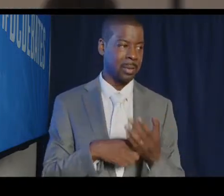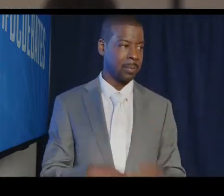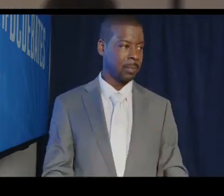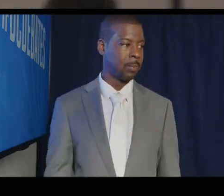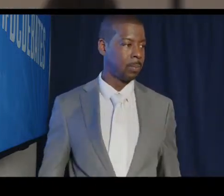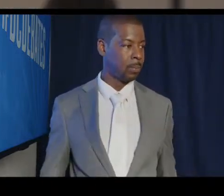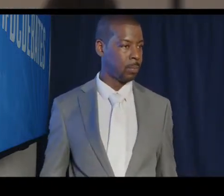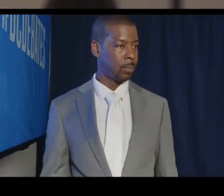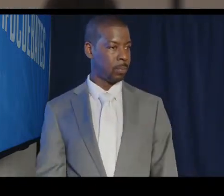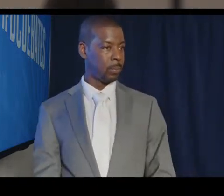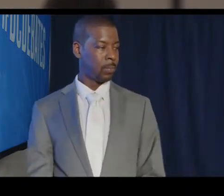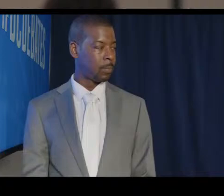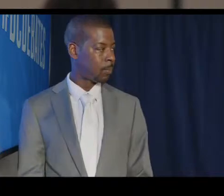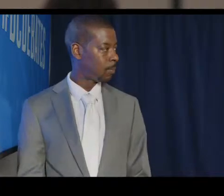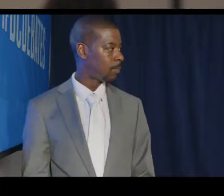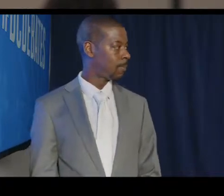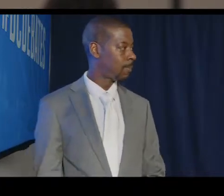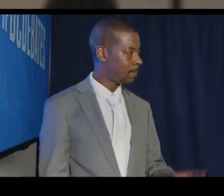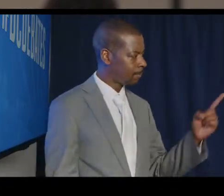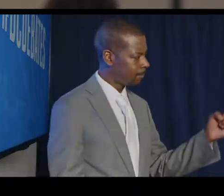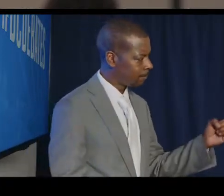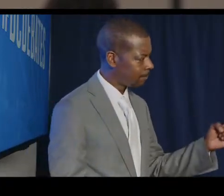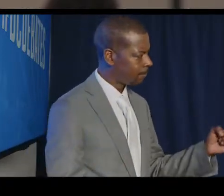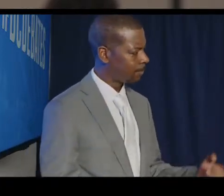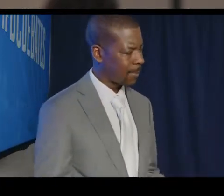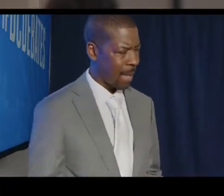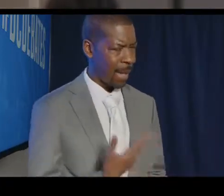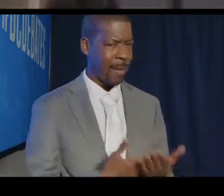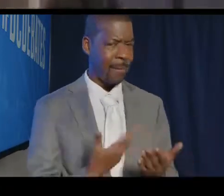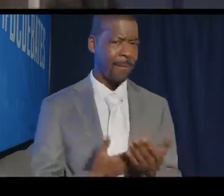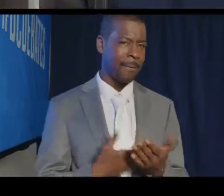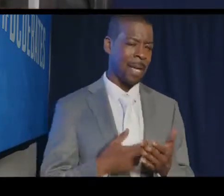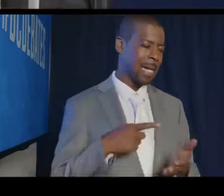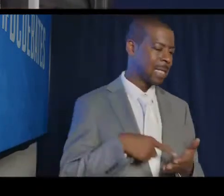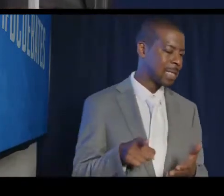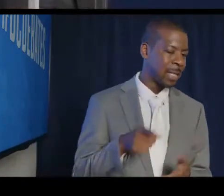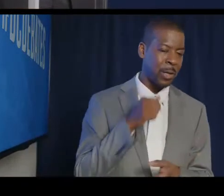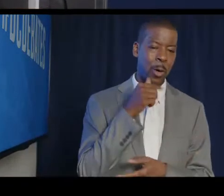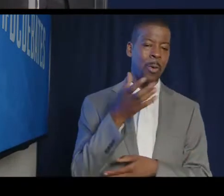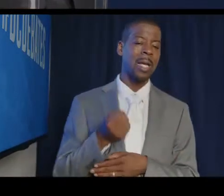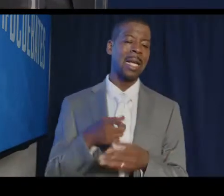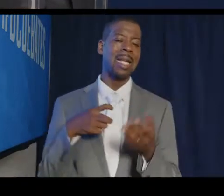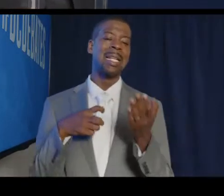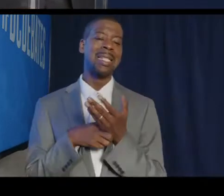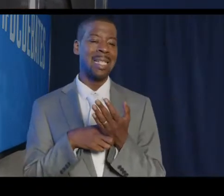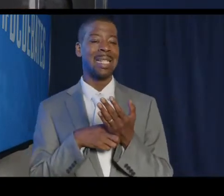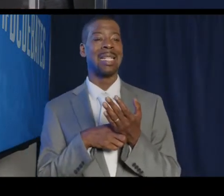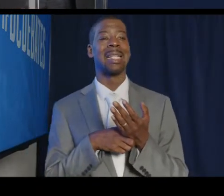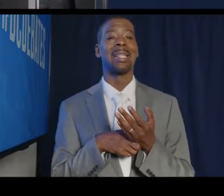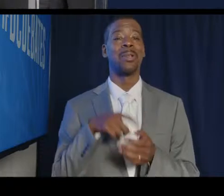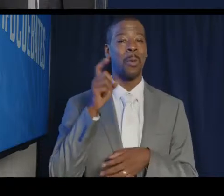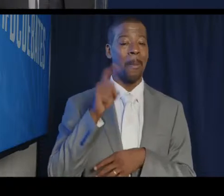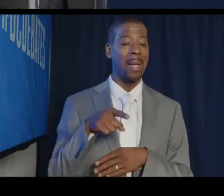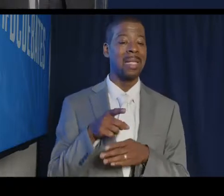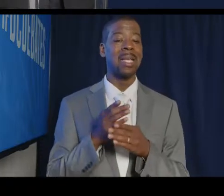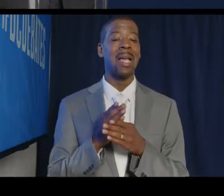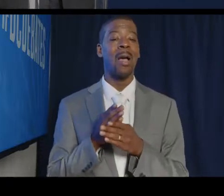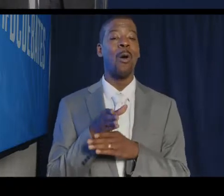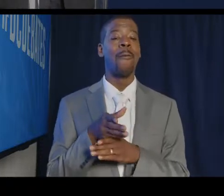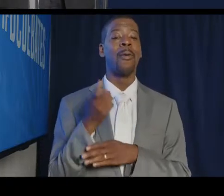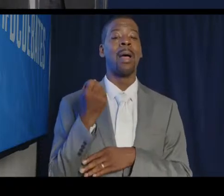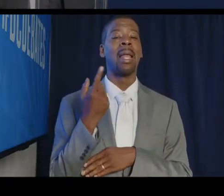was that a rebuttal request? Or? It was just a fact check. You don't get a ticket in the District of Columbia unless you're going over 11 over the speed